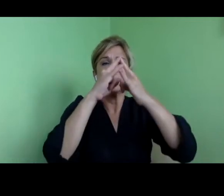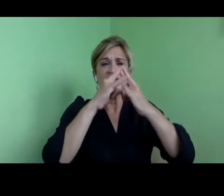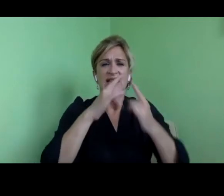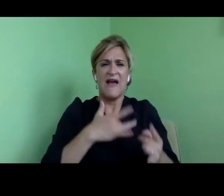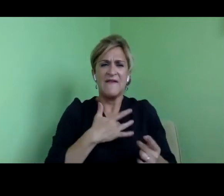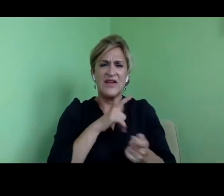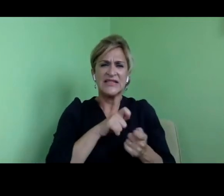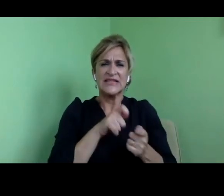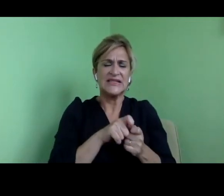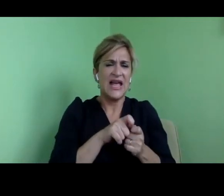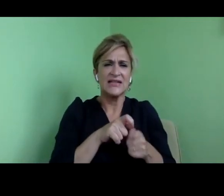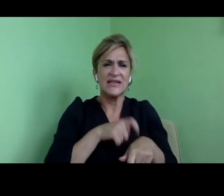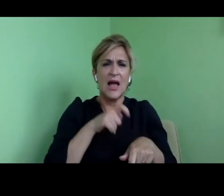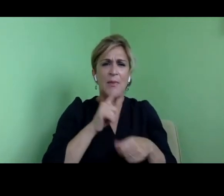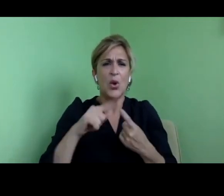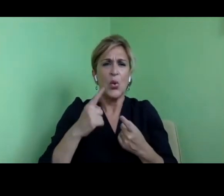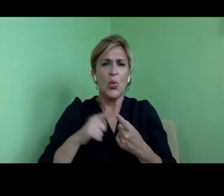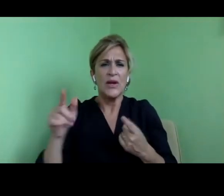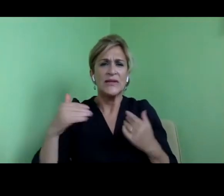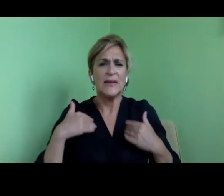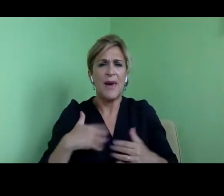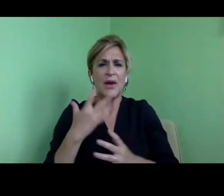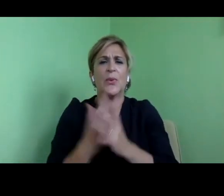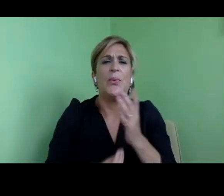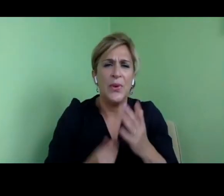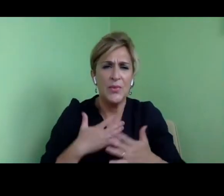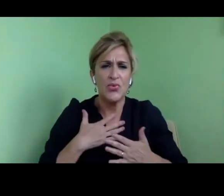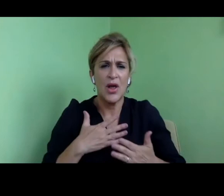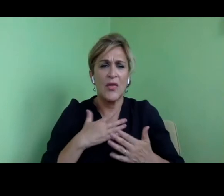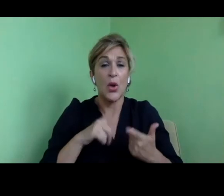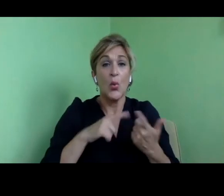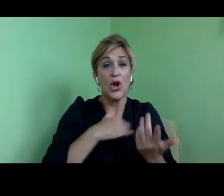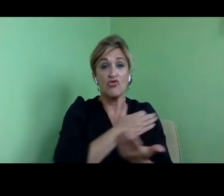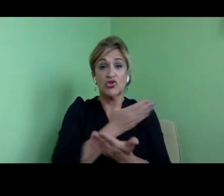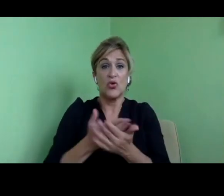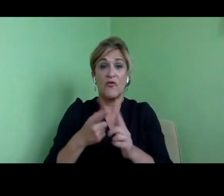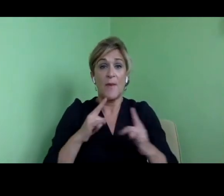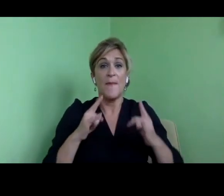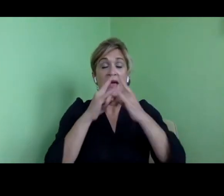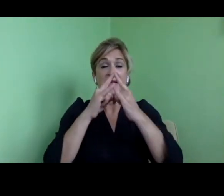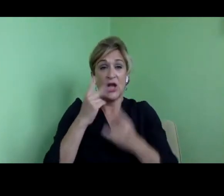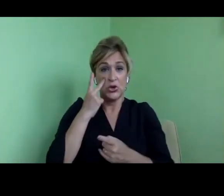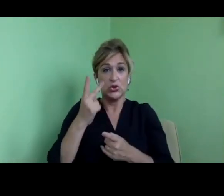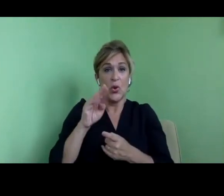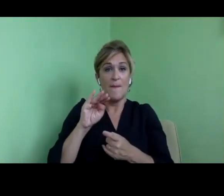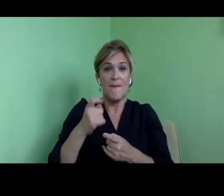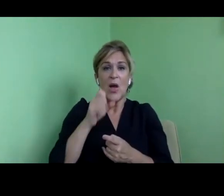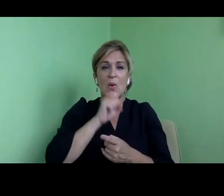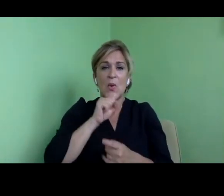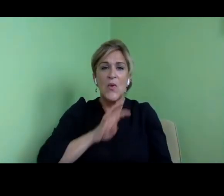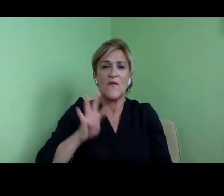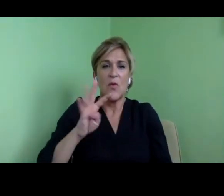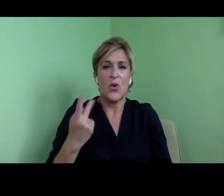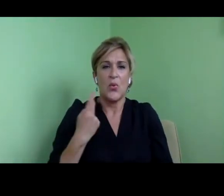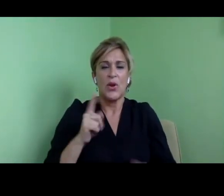breath left his body. When I returned home from Paris, I saw Max, who was about four years old. We went to a museum